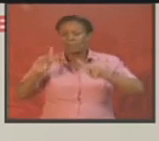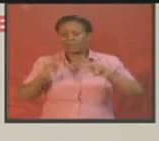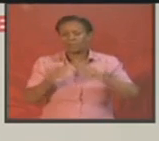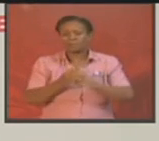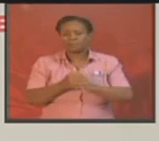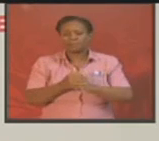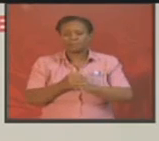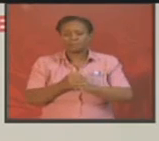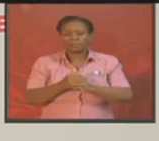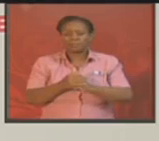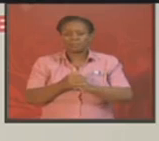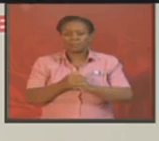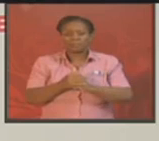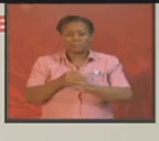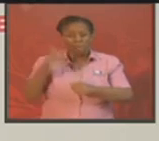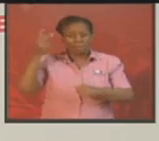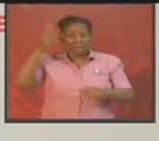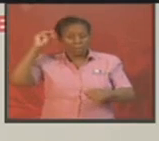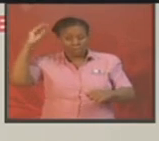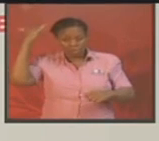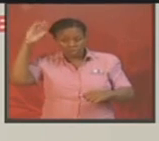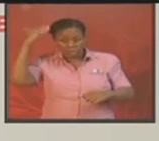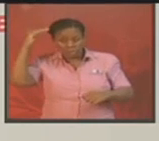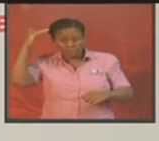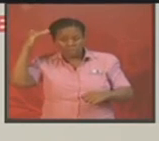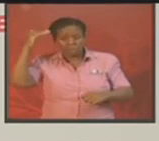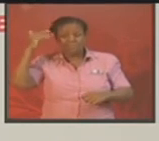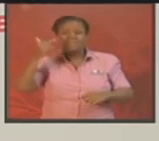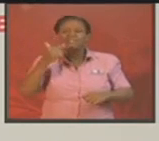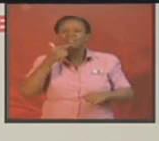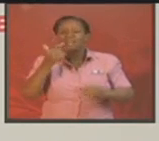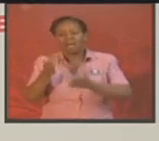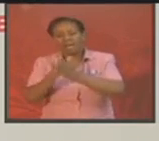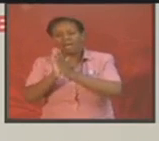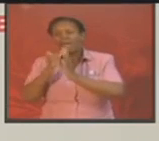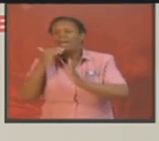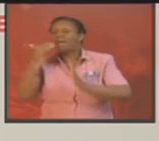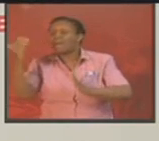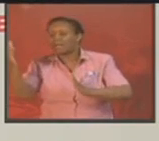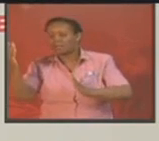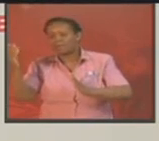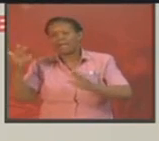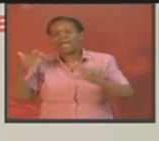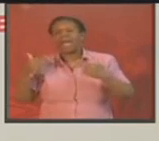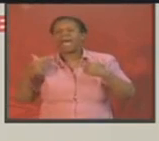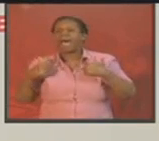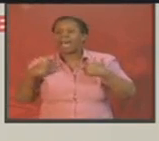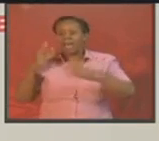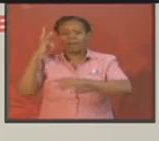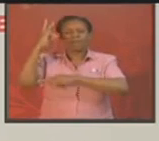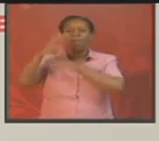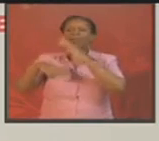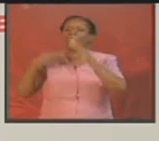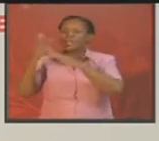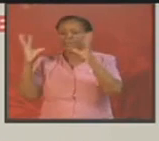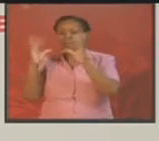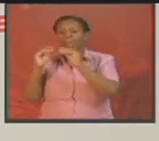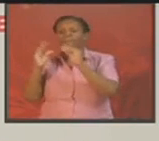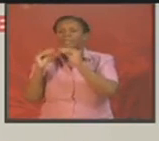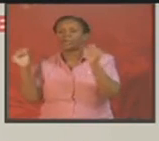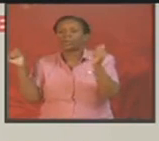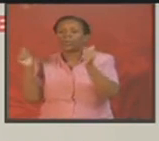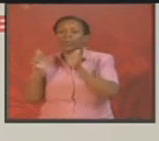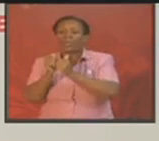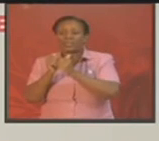Dr. Rowley, to have this World Summit on Vaccines and Equity, the calls by Dr. Tedros